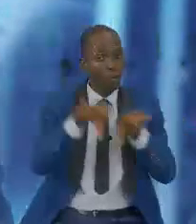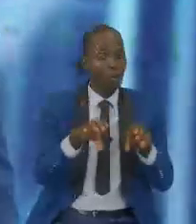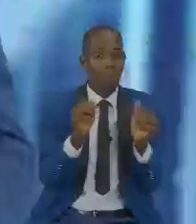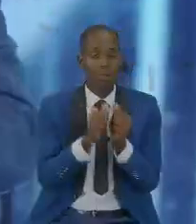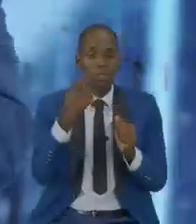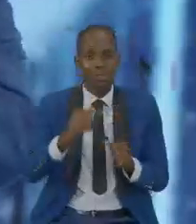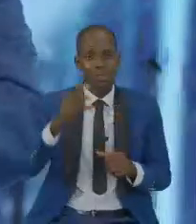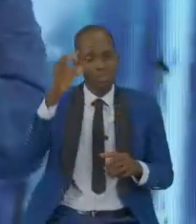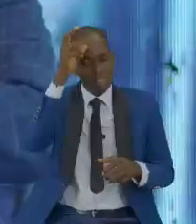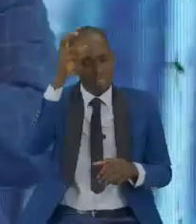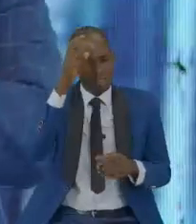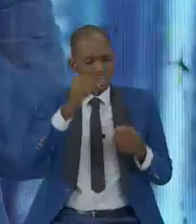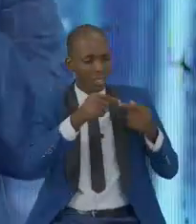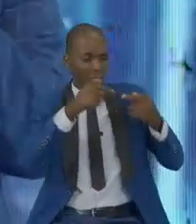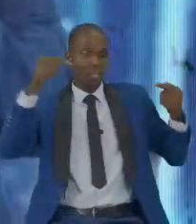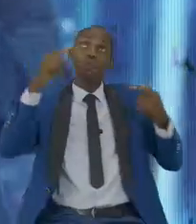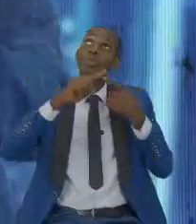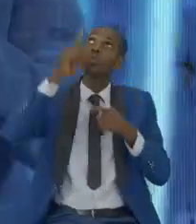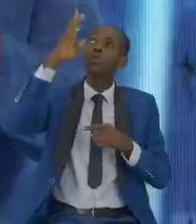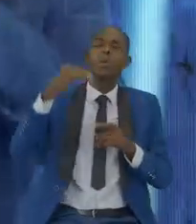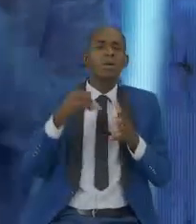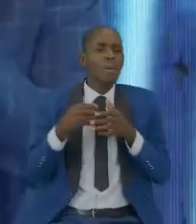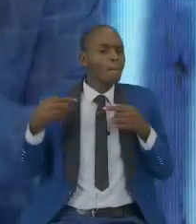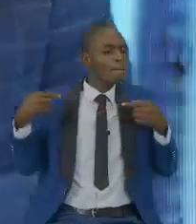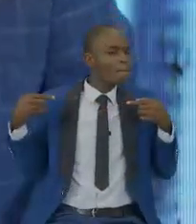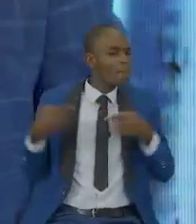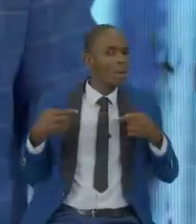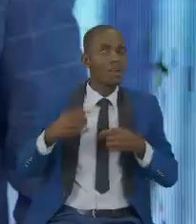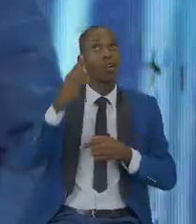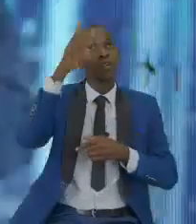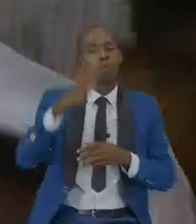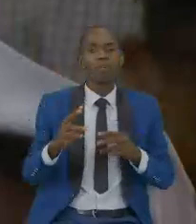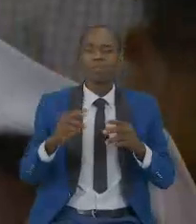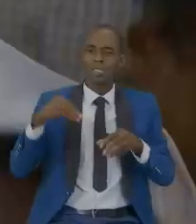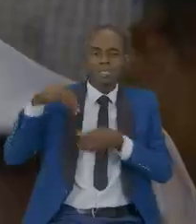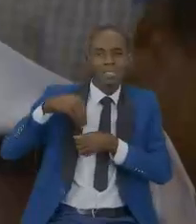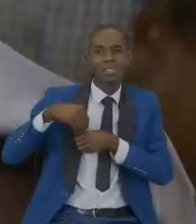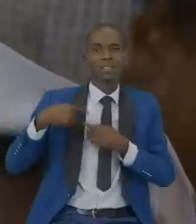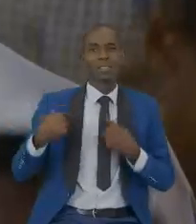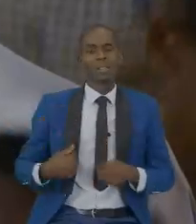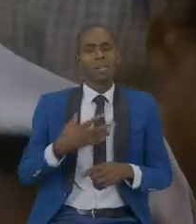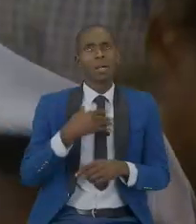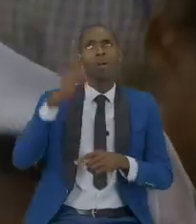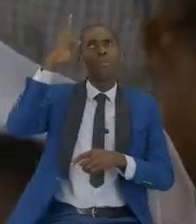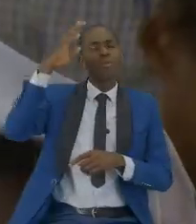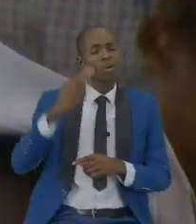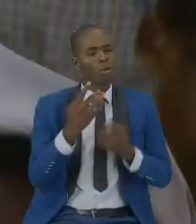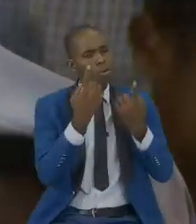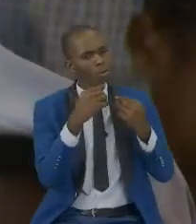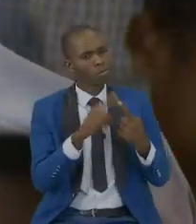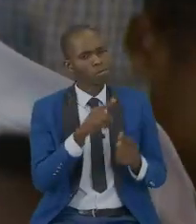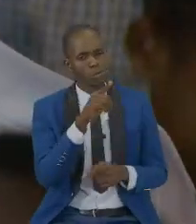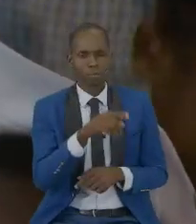enemy of God. It pains God to the very heart. And then God comes to you and he says,